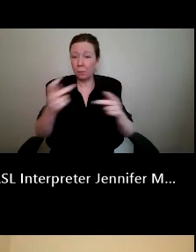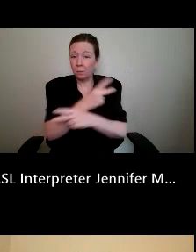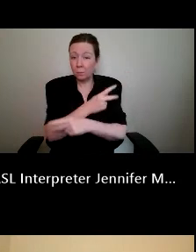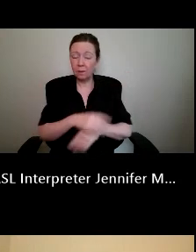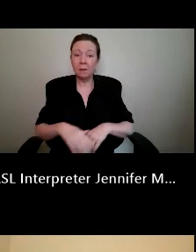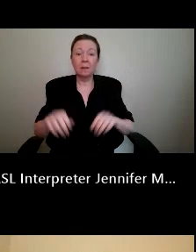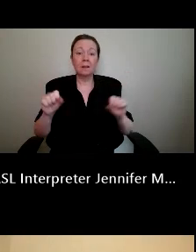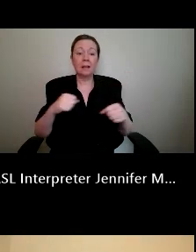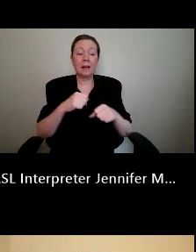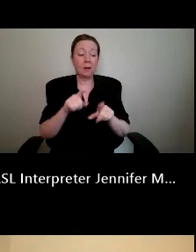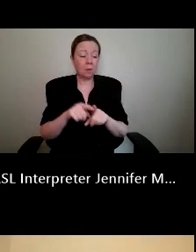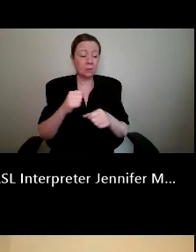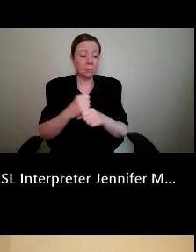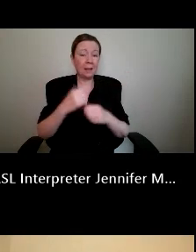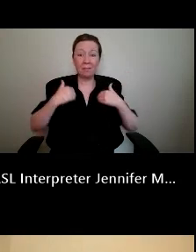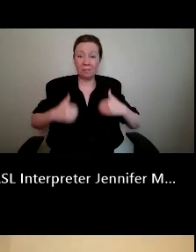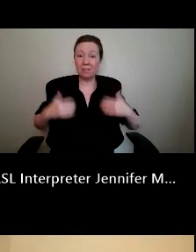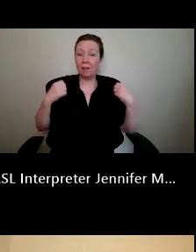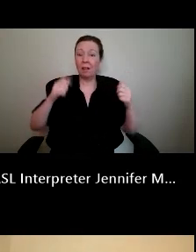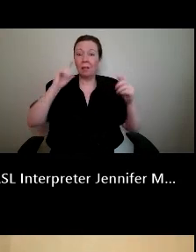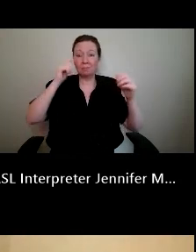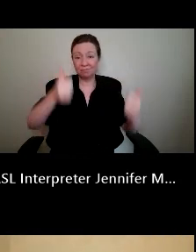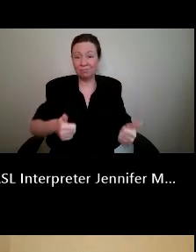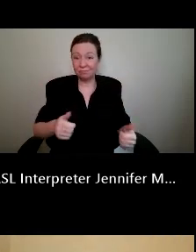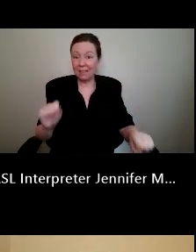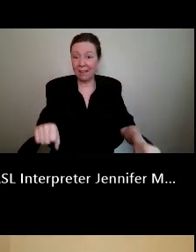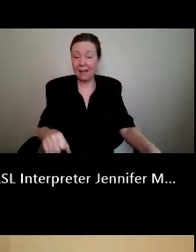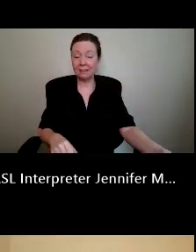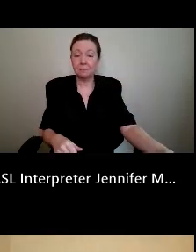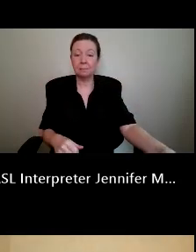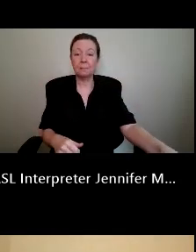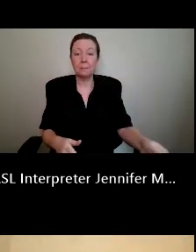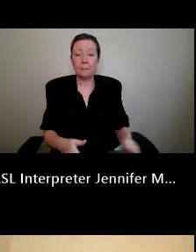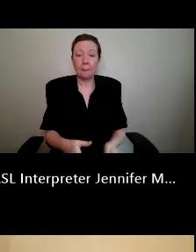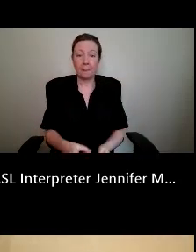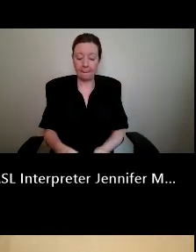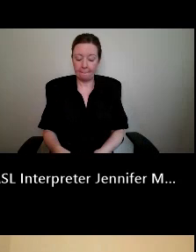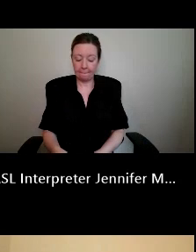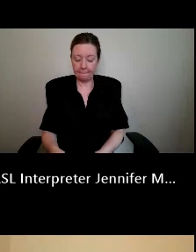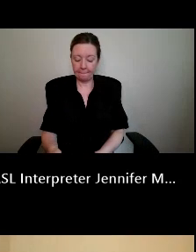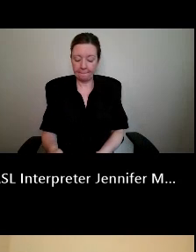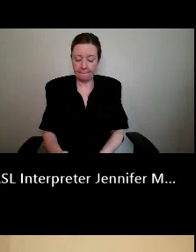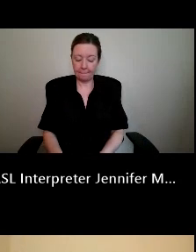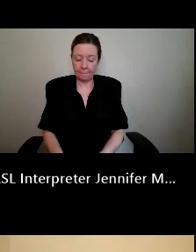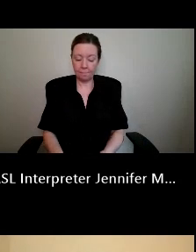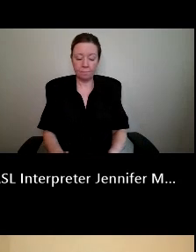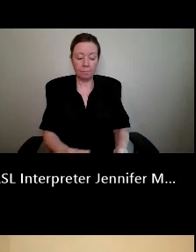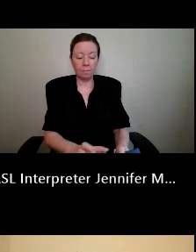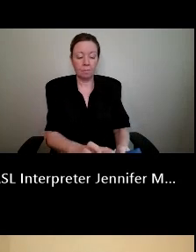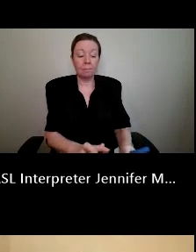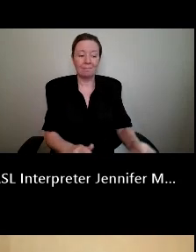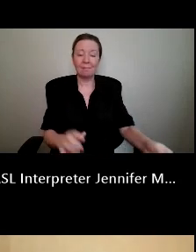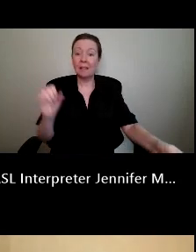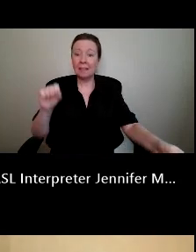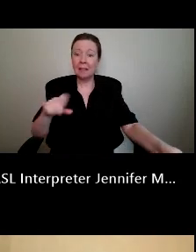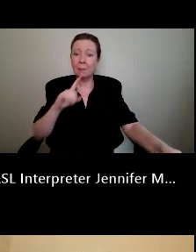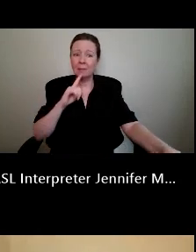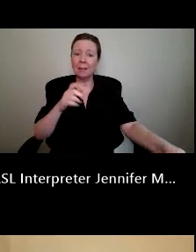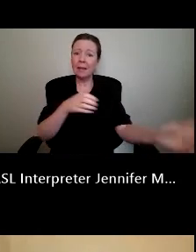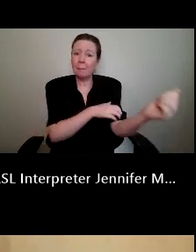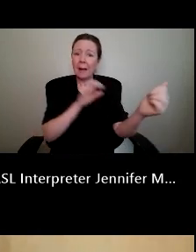worsen physical health conditions. And it could be really empowering to self-advocate, to be able to